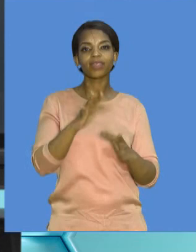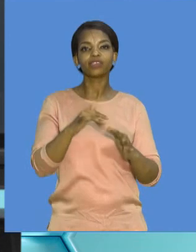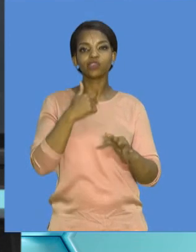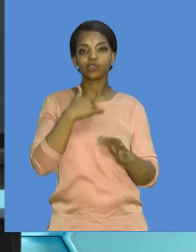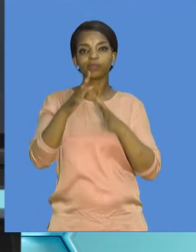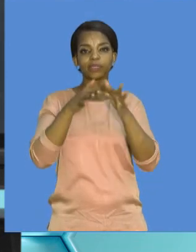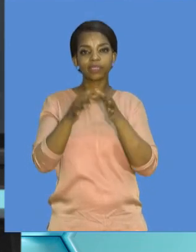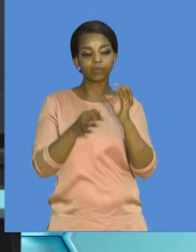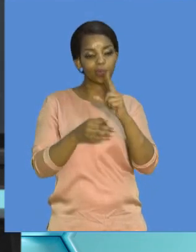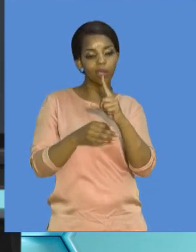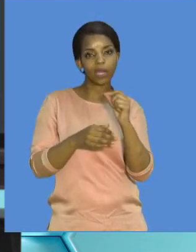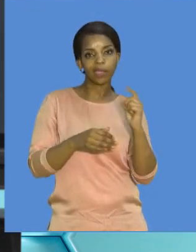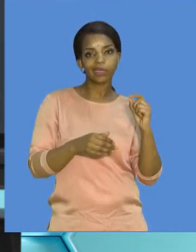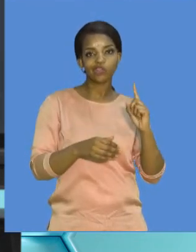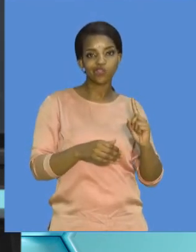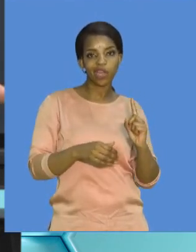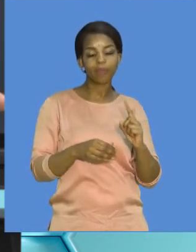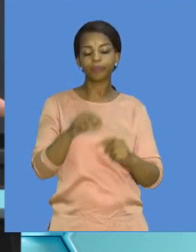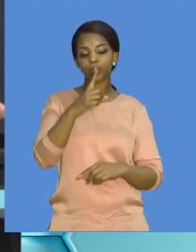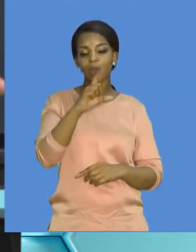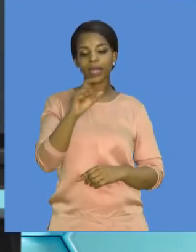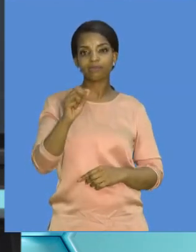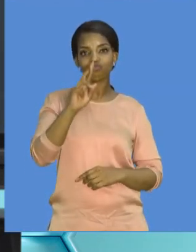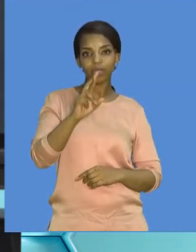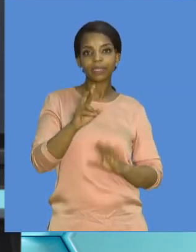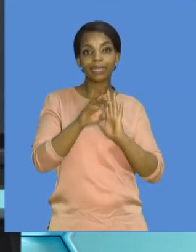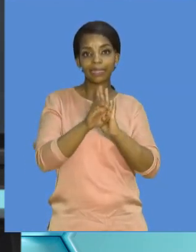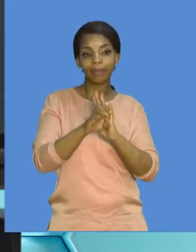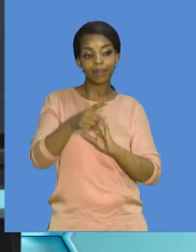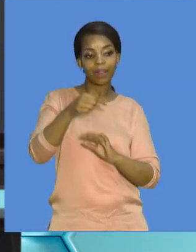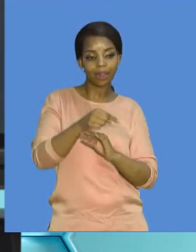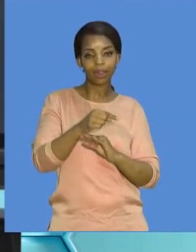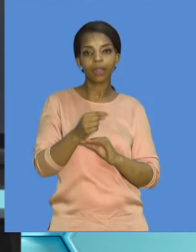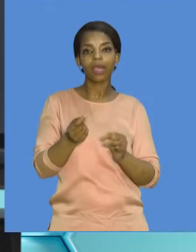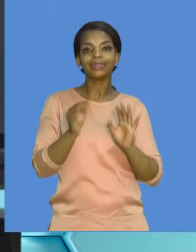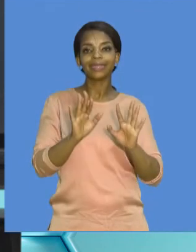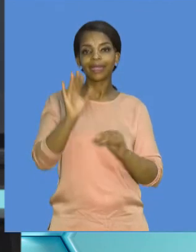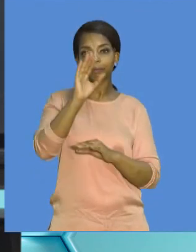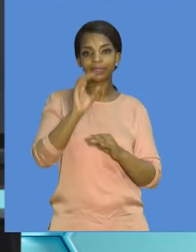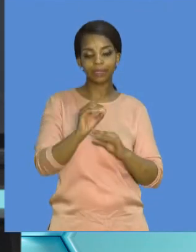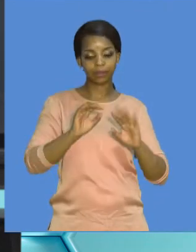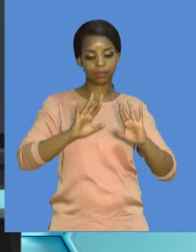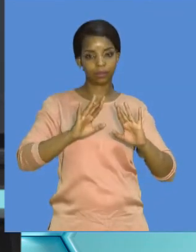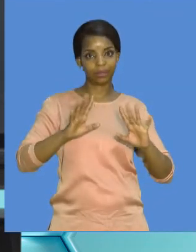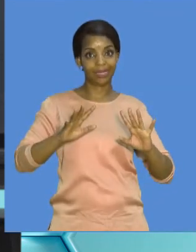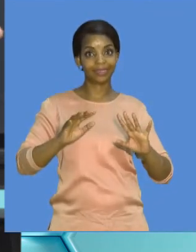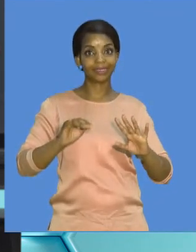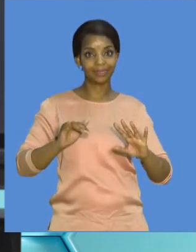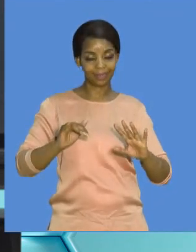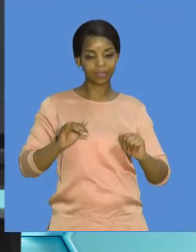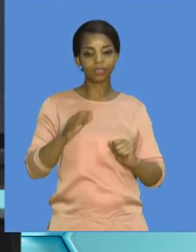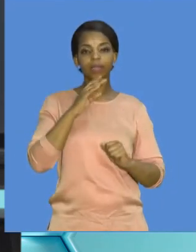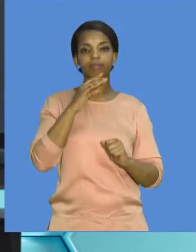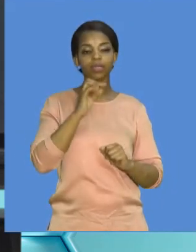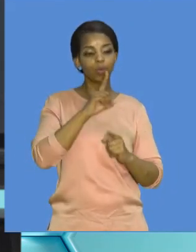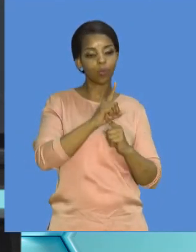10 rands. In the second year, you're not gonna get 10 rands. You're gonna get more than 10 rands, because then 10% of 110